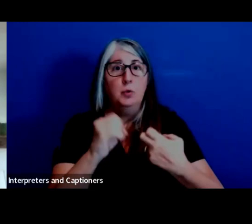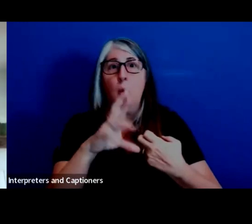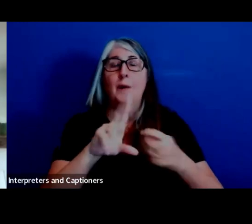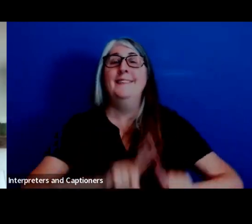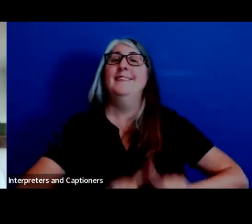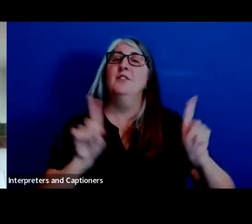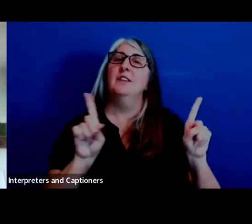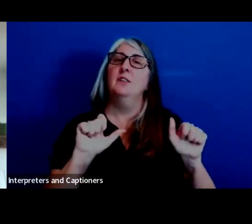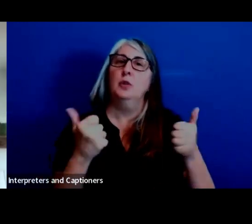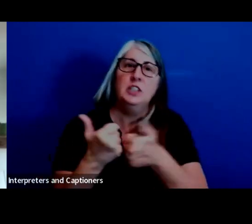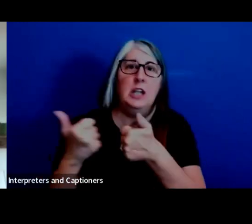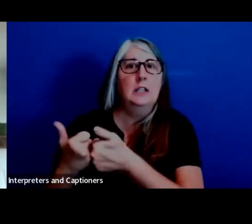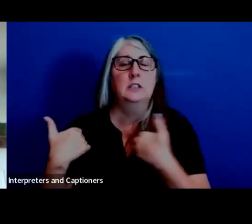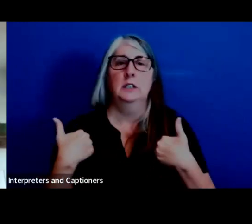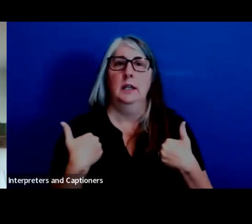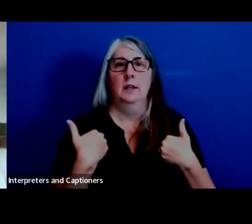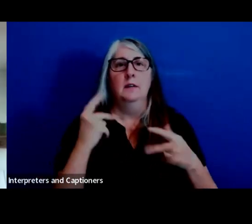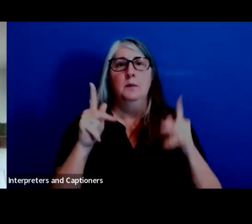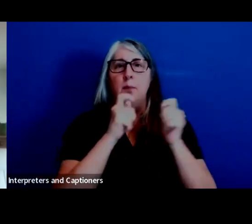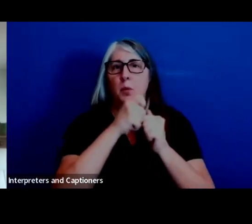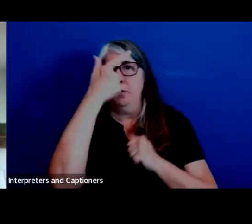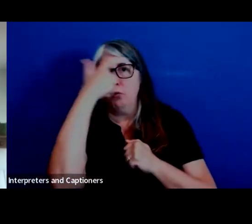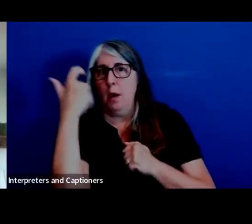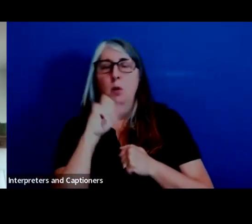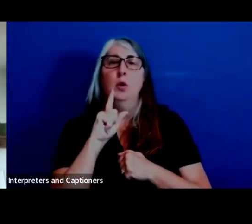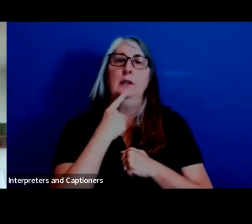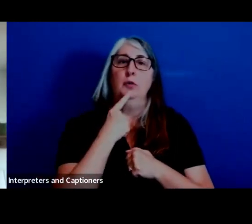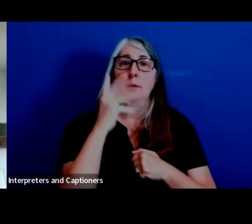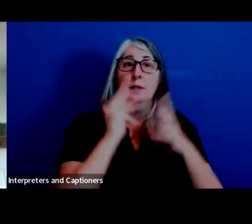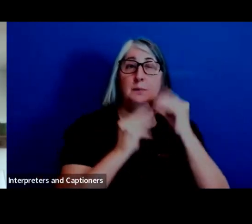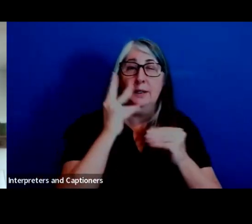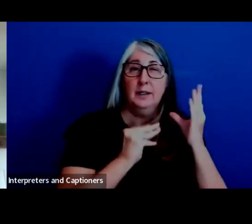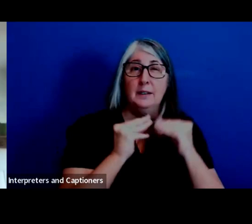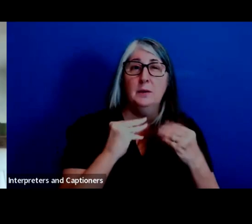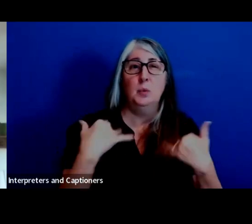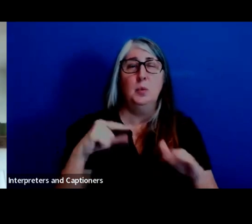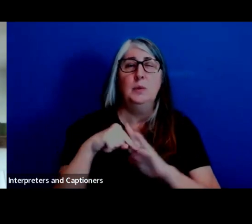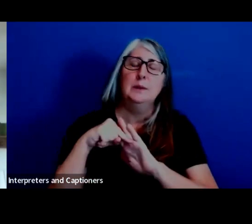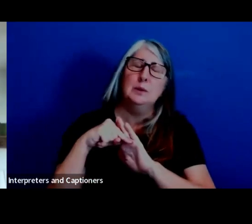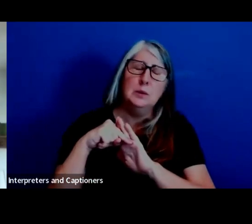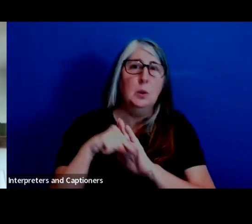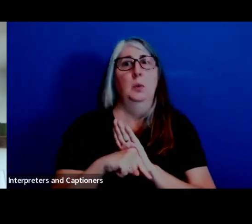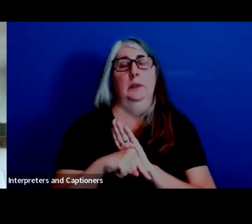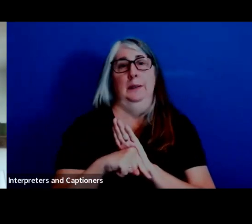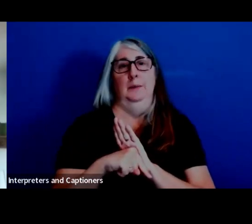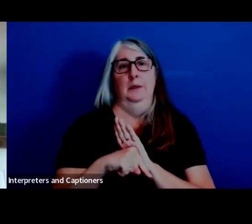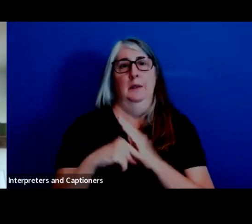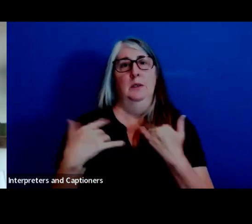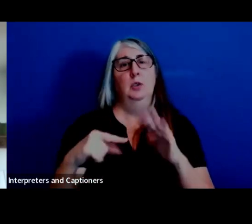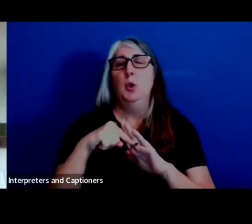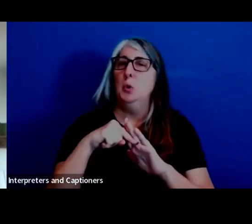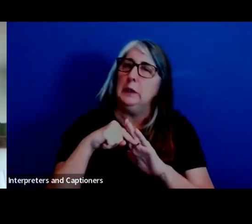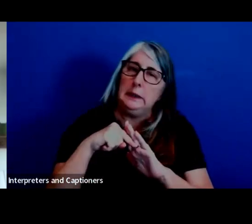people who have challenges, people who have a lot of trauma and extreme experiences, that is so deep. It is so deeply embedded.